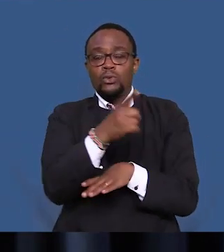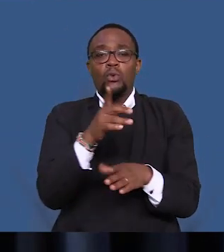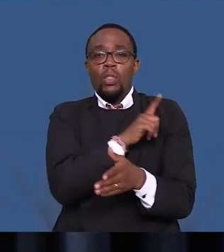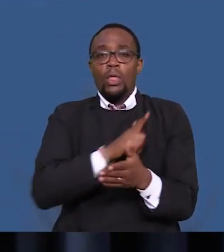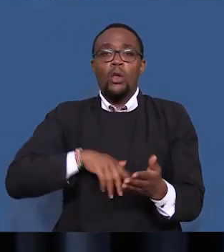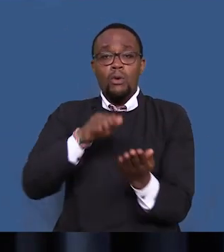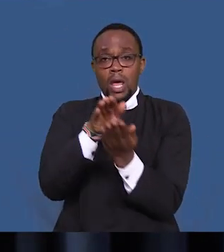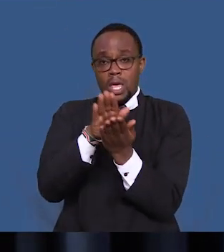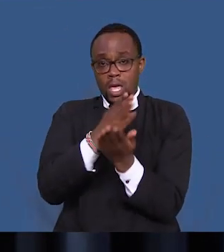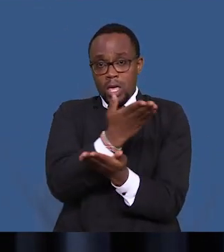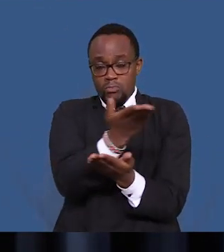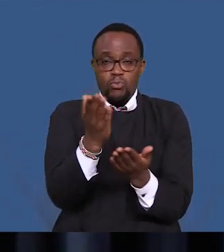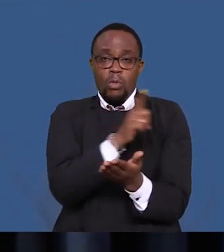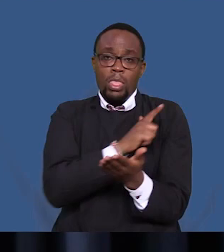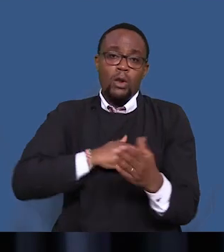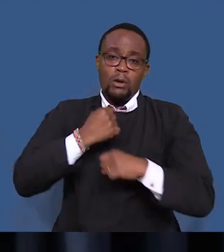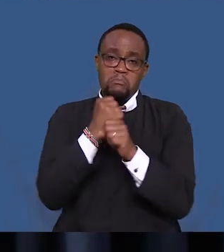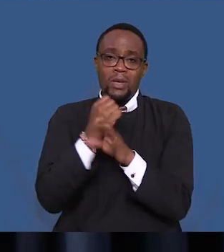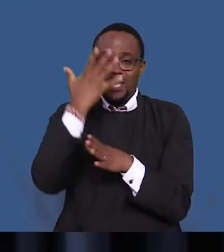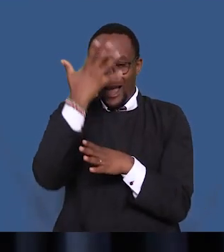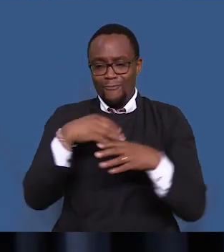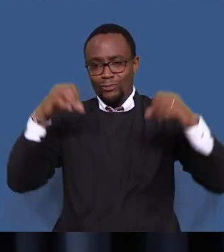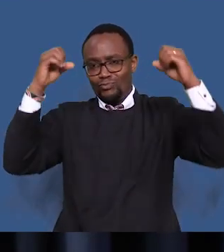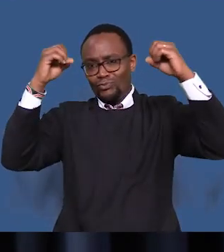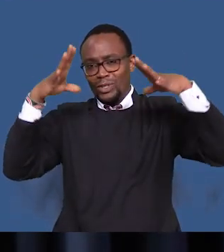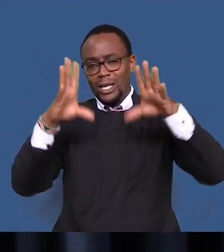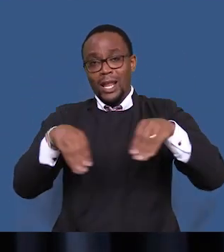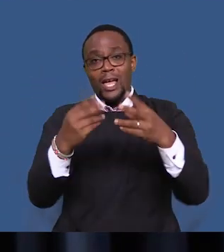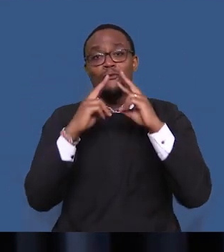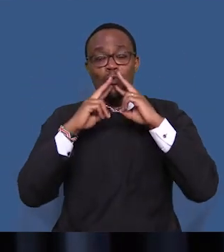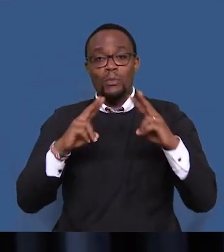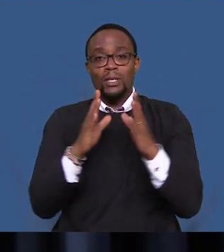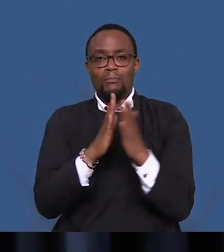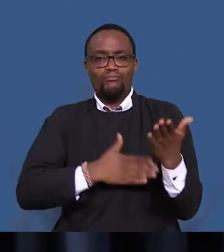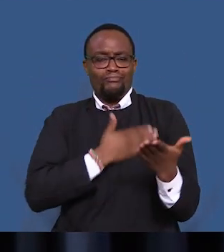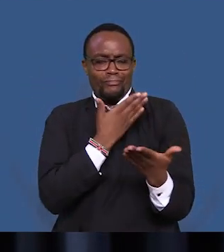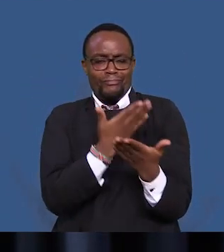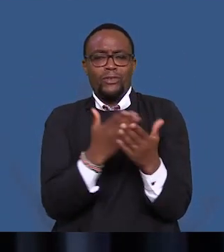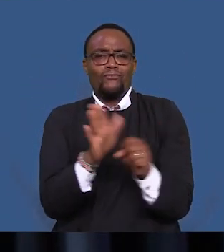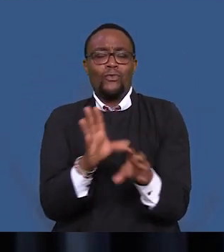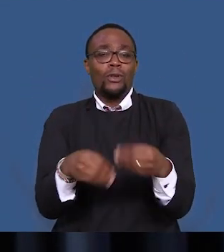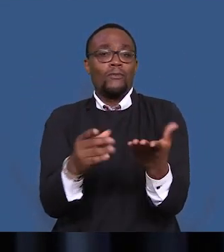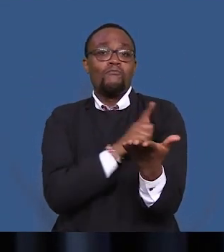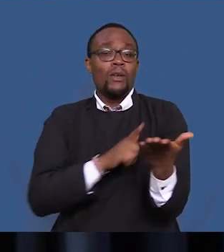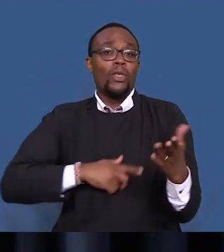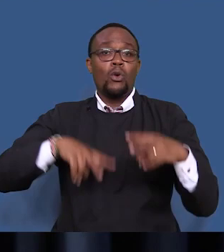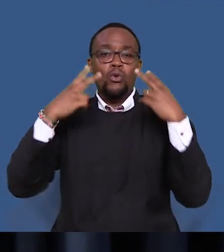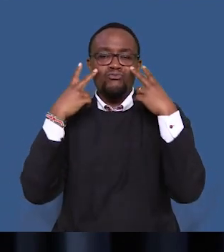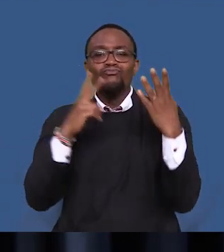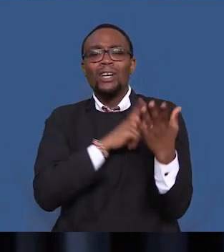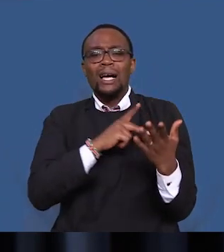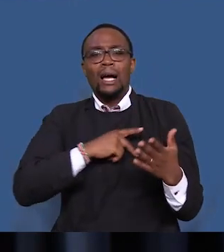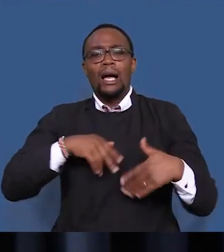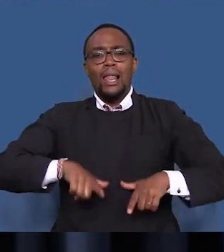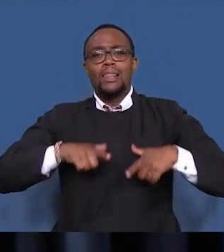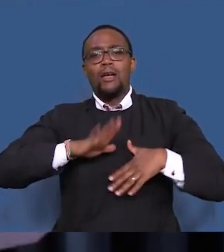you, the Lord make his face shine on you and give you peace and be gracious to you. The Lord look kindly upon you,